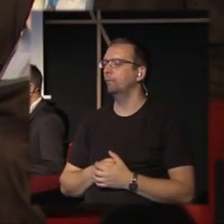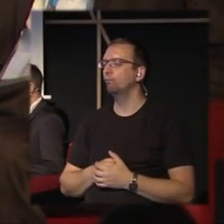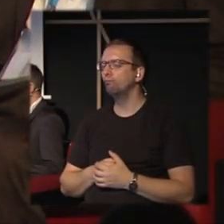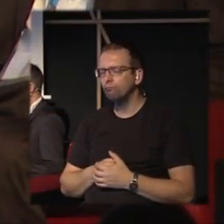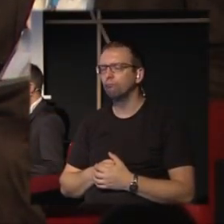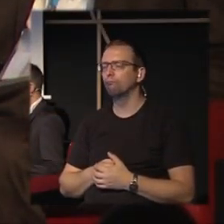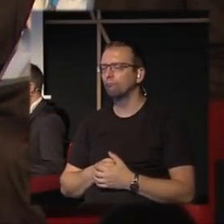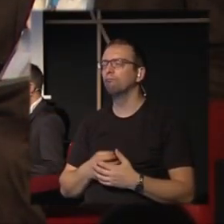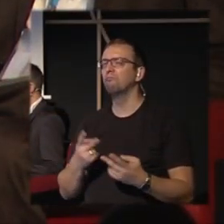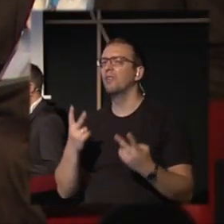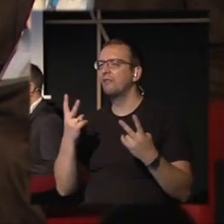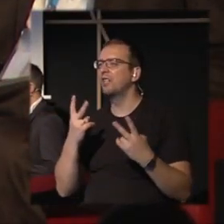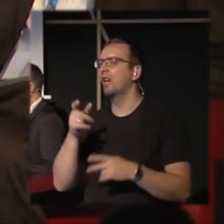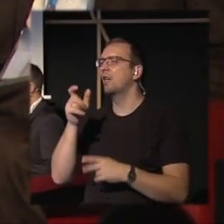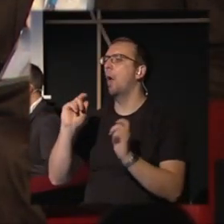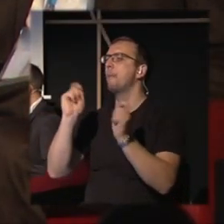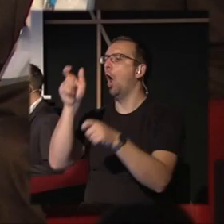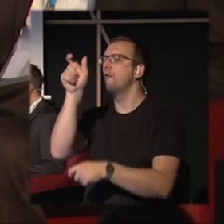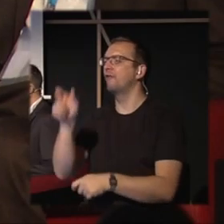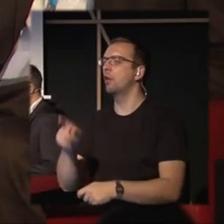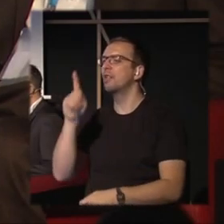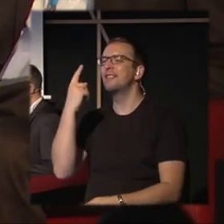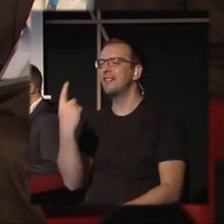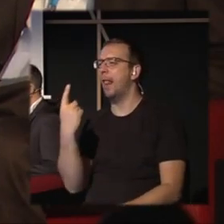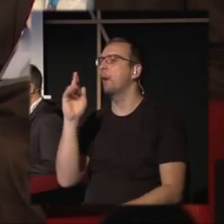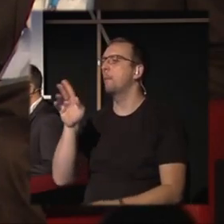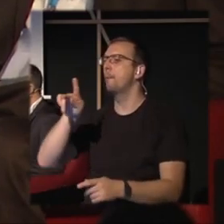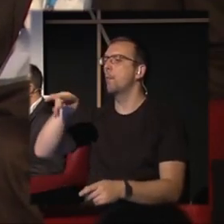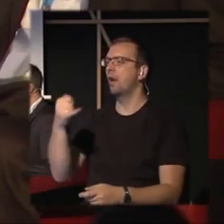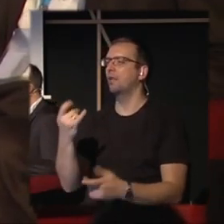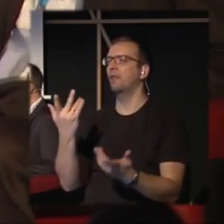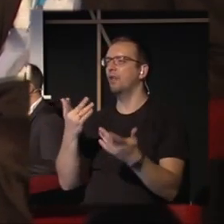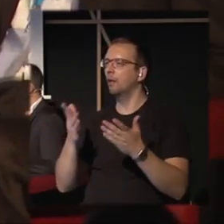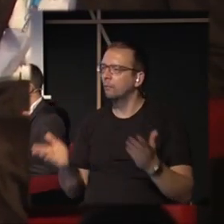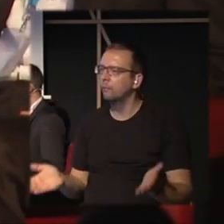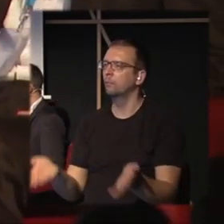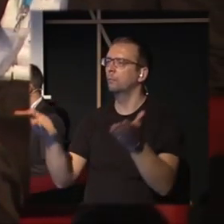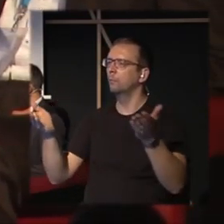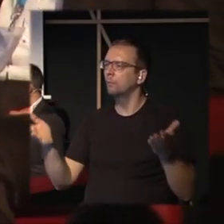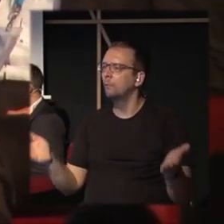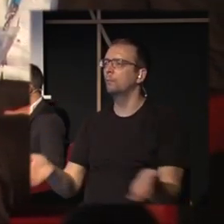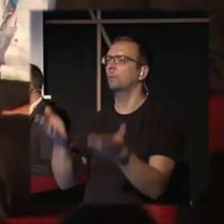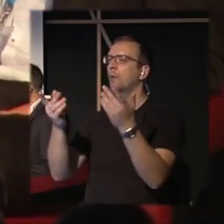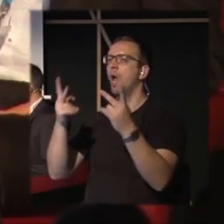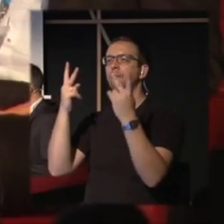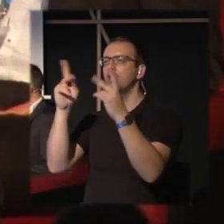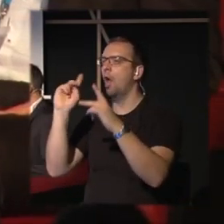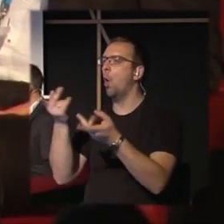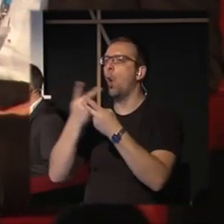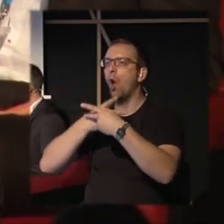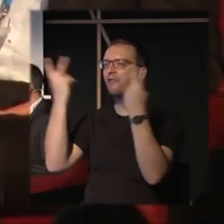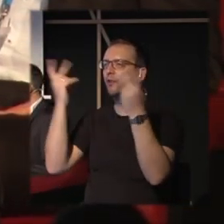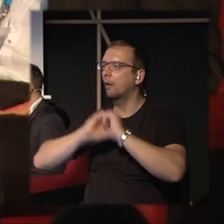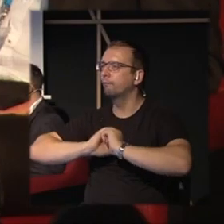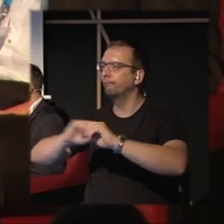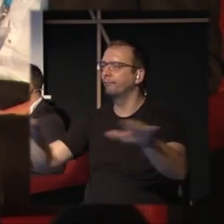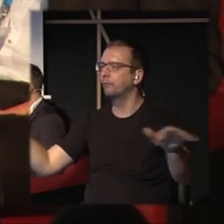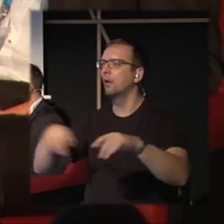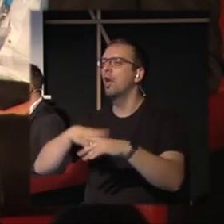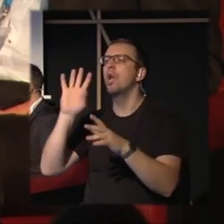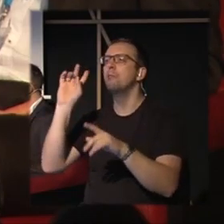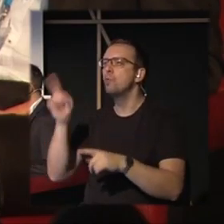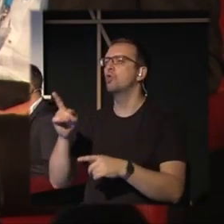of course, DAO should communicate everything with supervisors, with club's board, with all other colleagues,